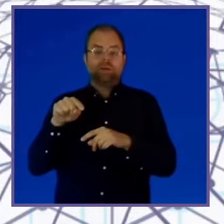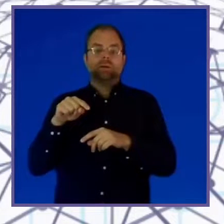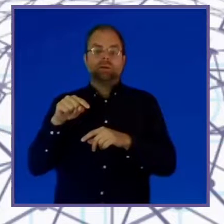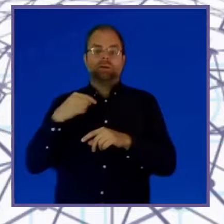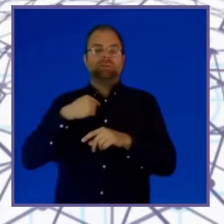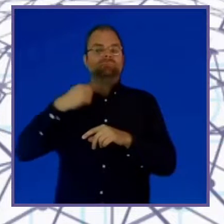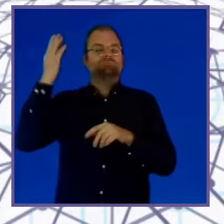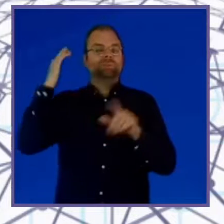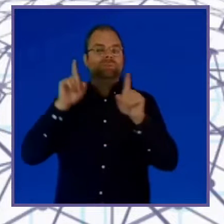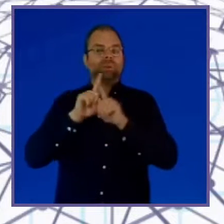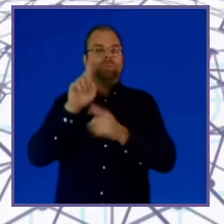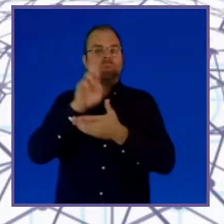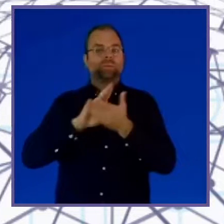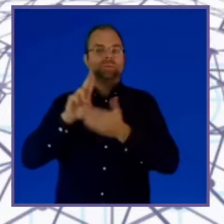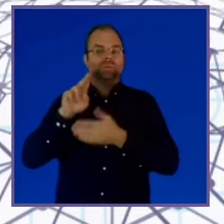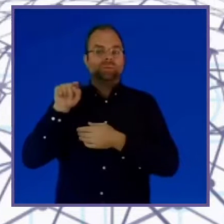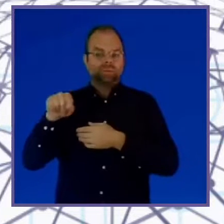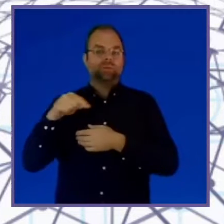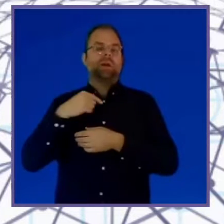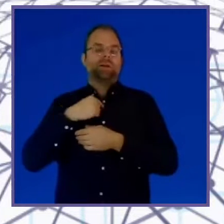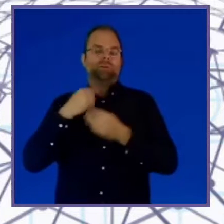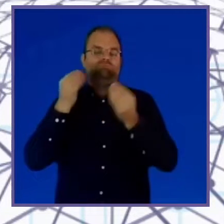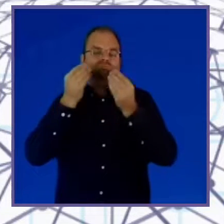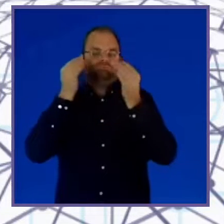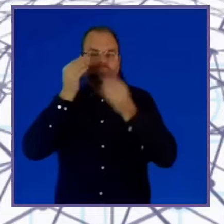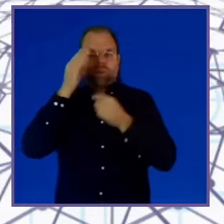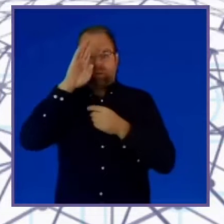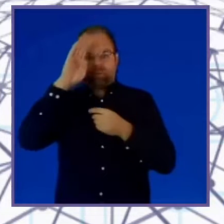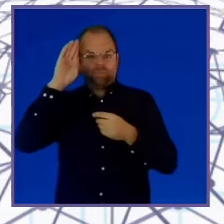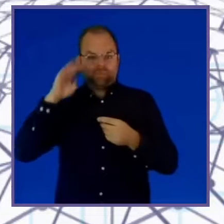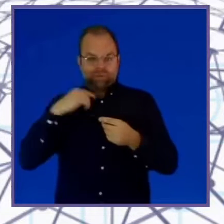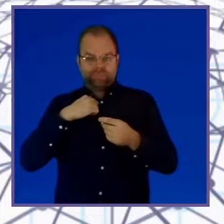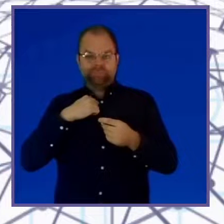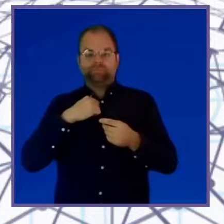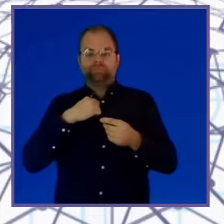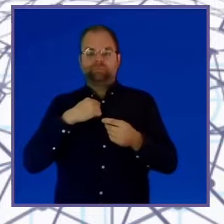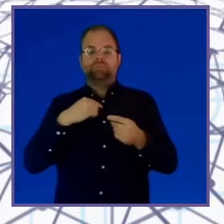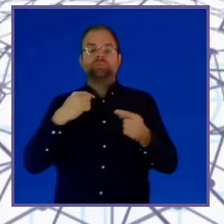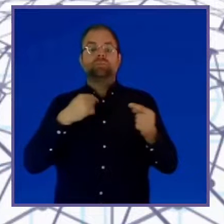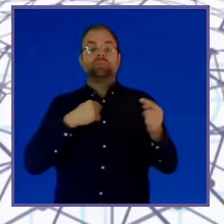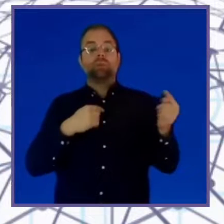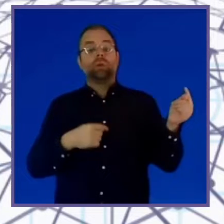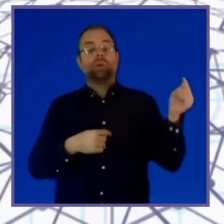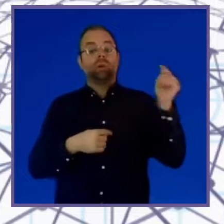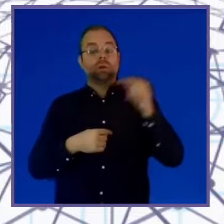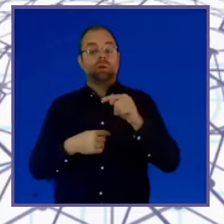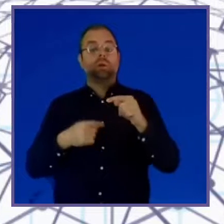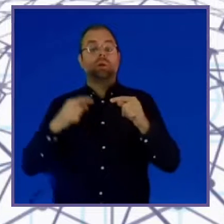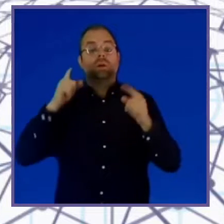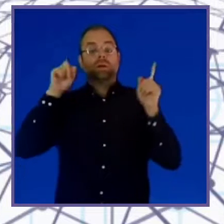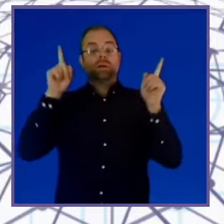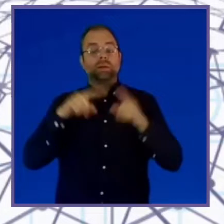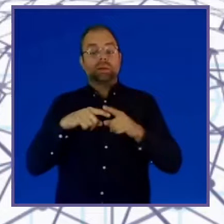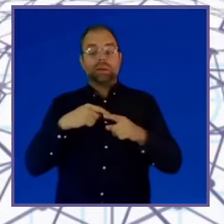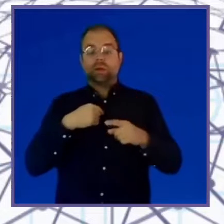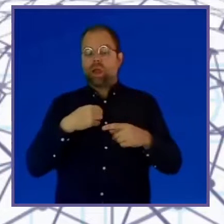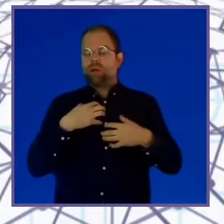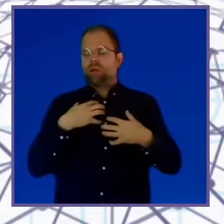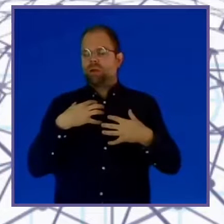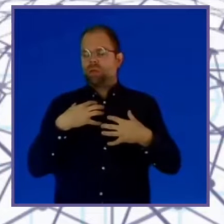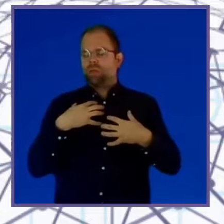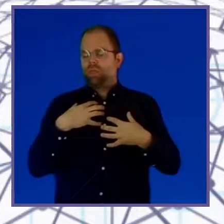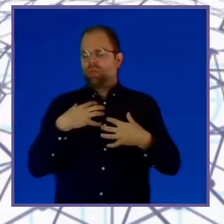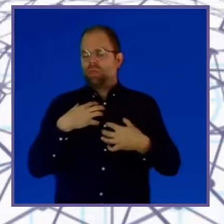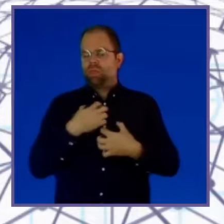users. And for those who could afford imported devices, they